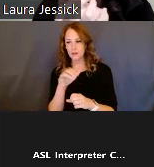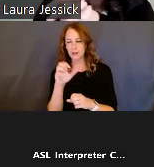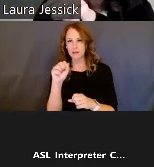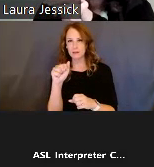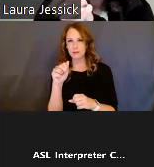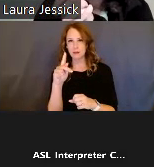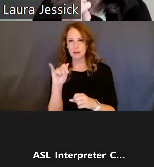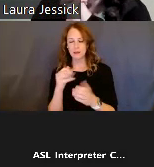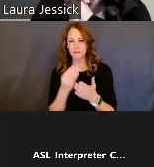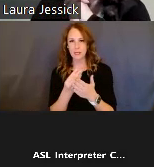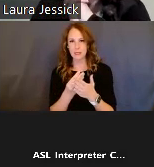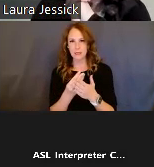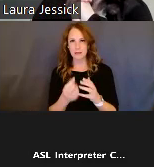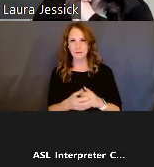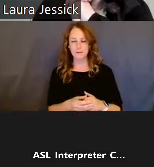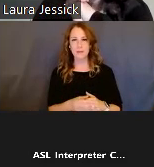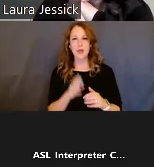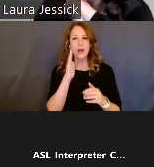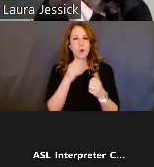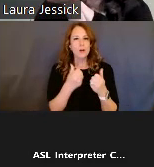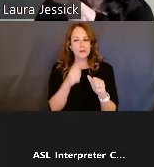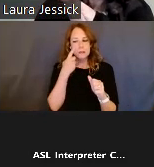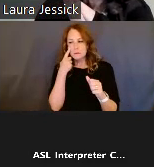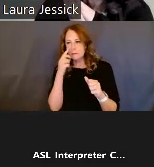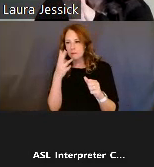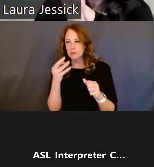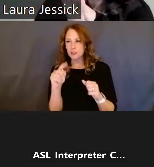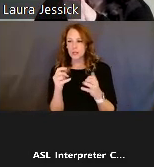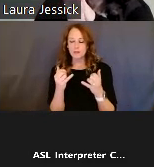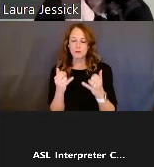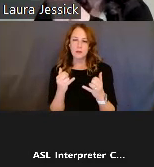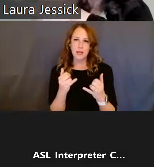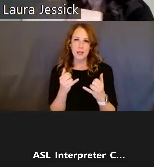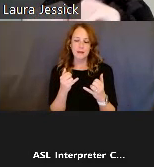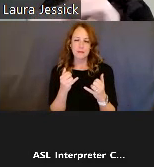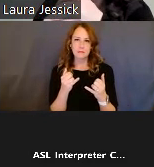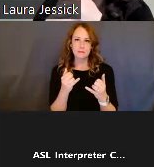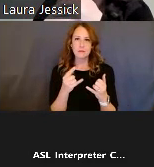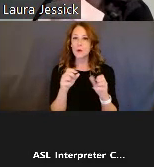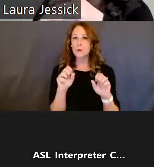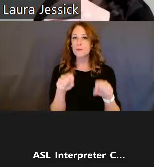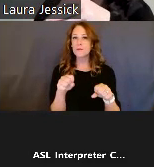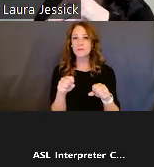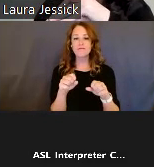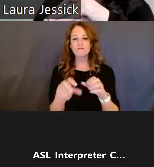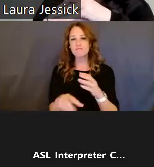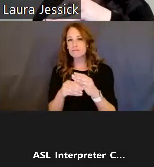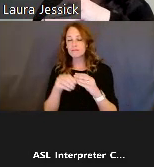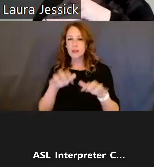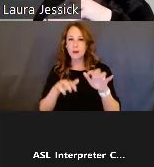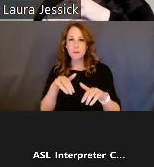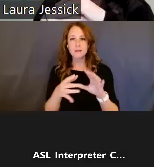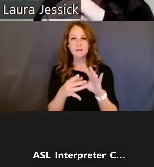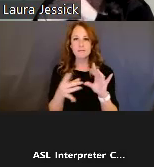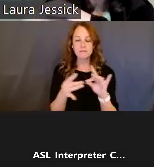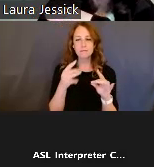funding. So I'm going to try and keep an eye on the chat today. Please feel free to drop in any comments or thoughts. And